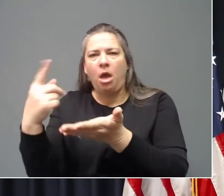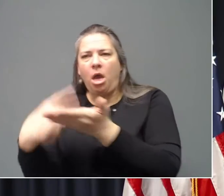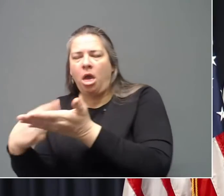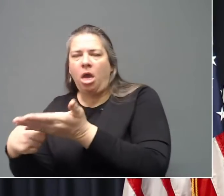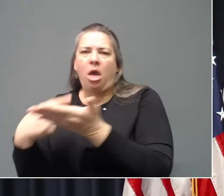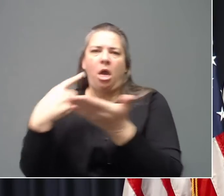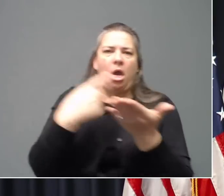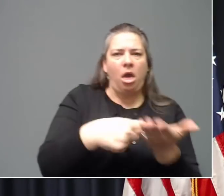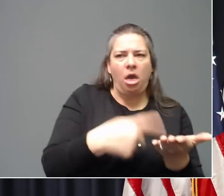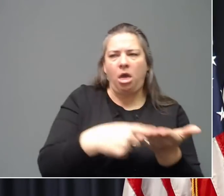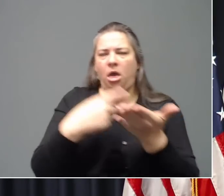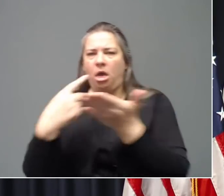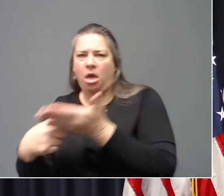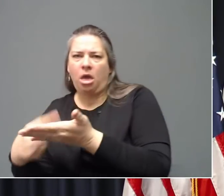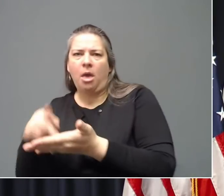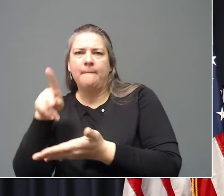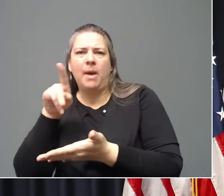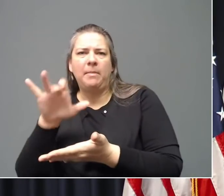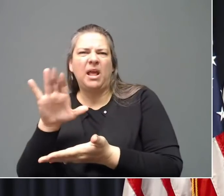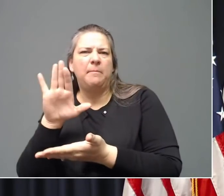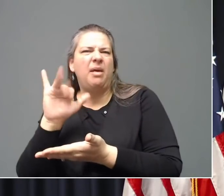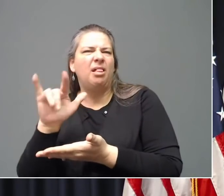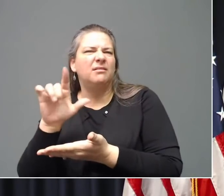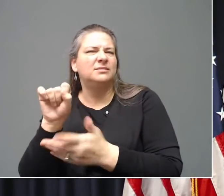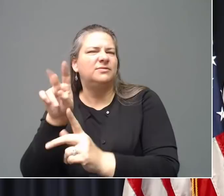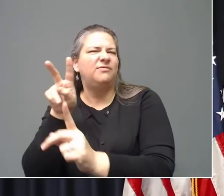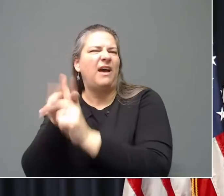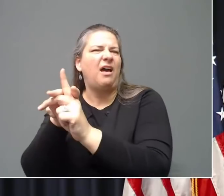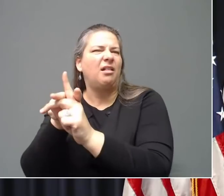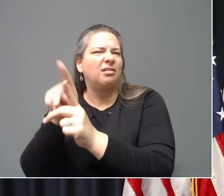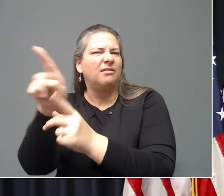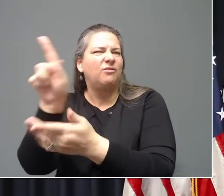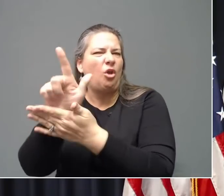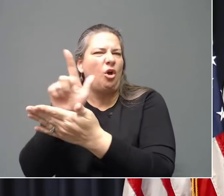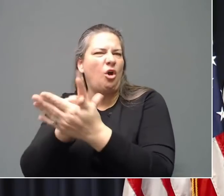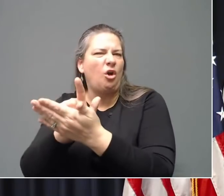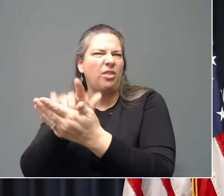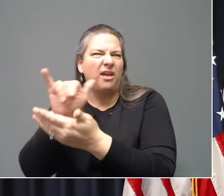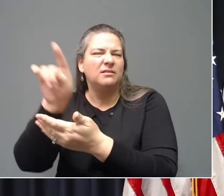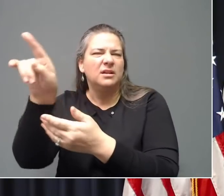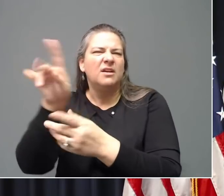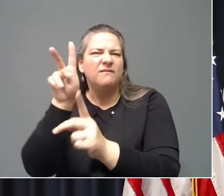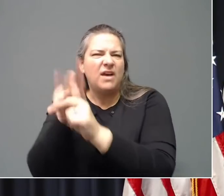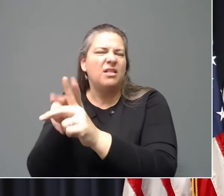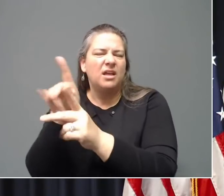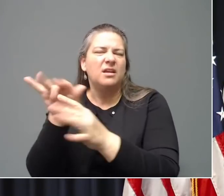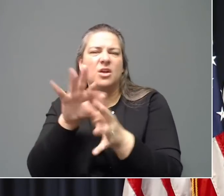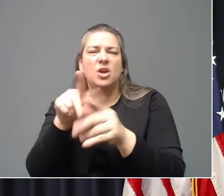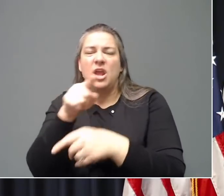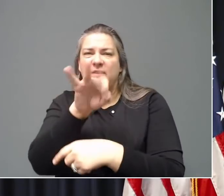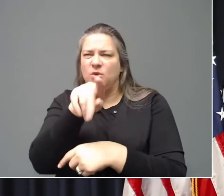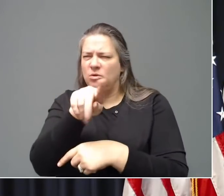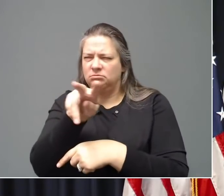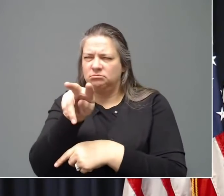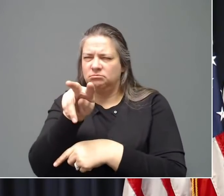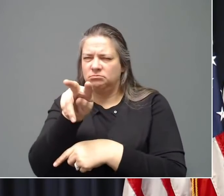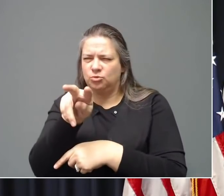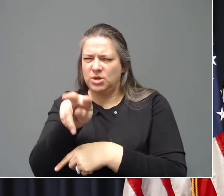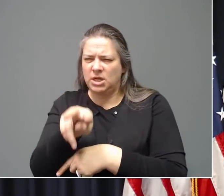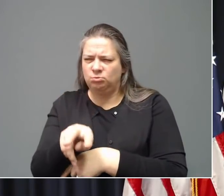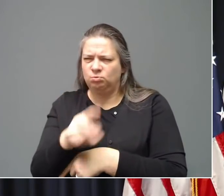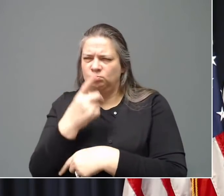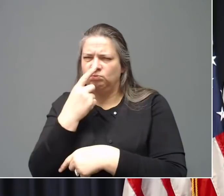and public health related bills, to go and read those bills. I think if you read some of them, you would share my concern. Were some of those to